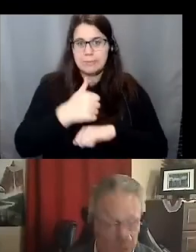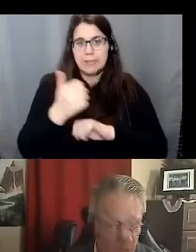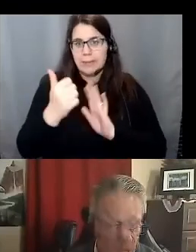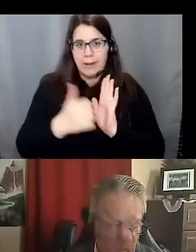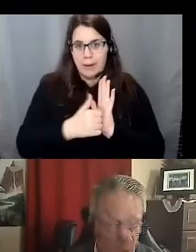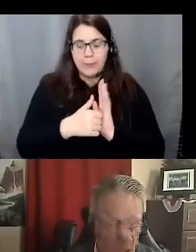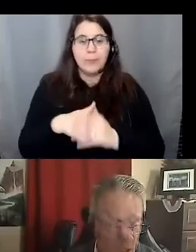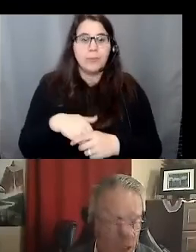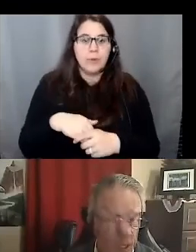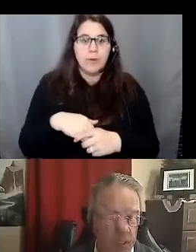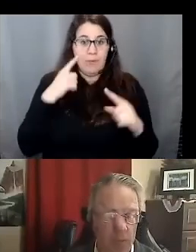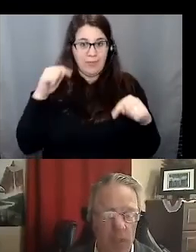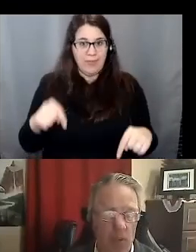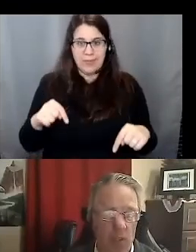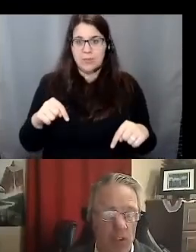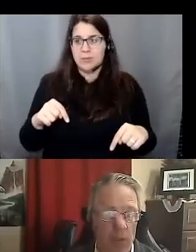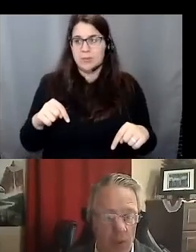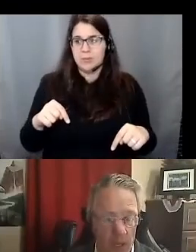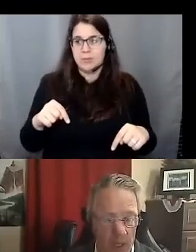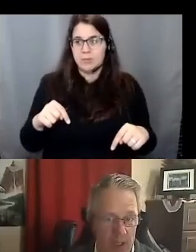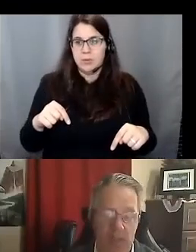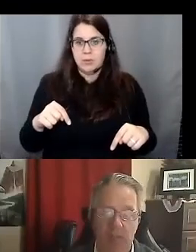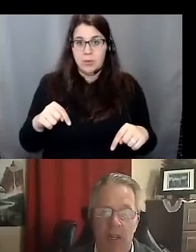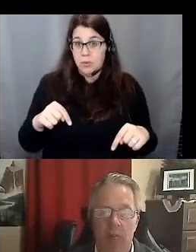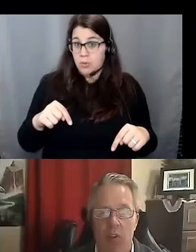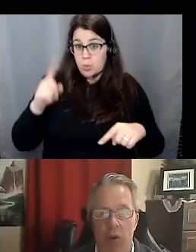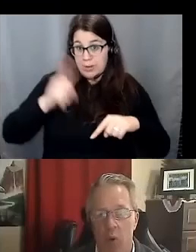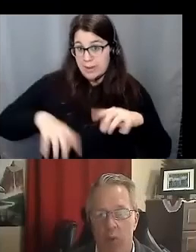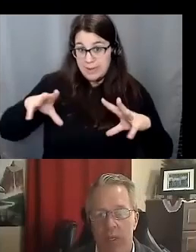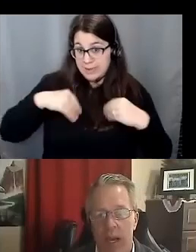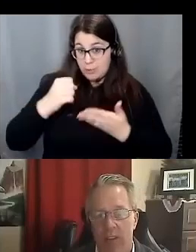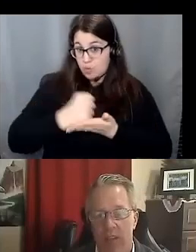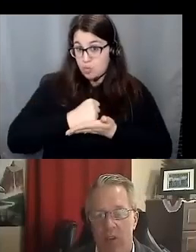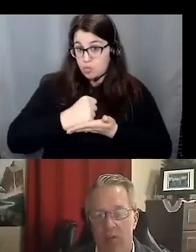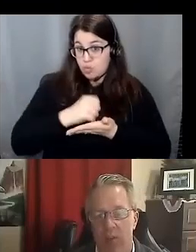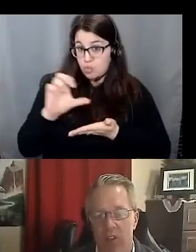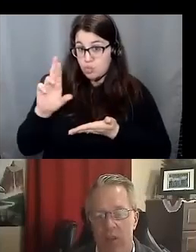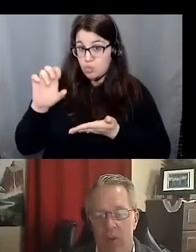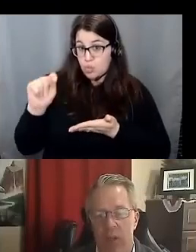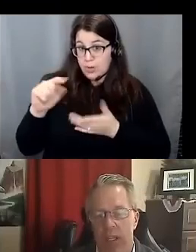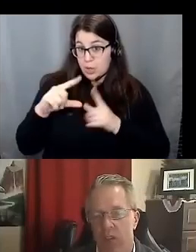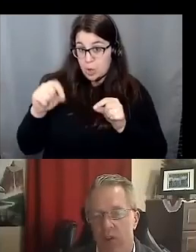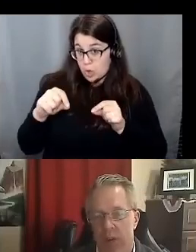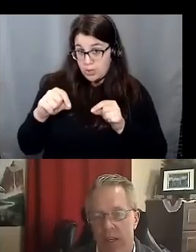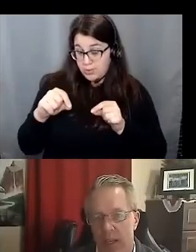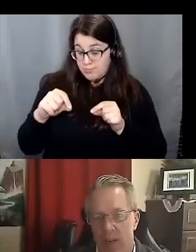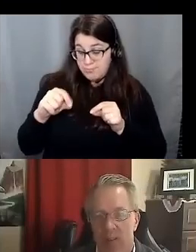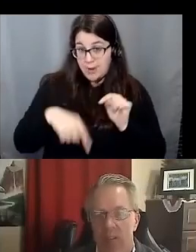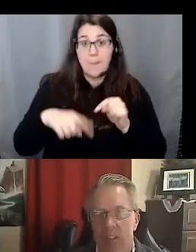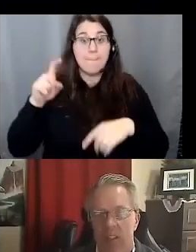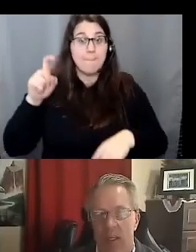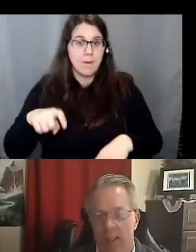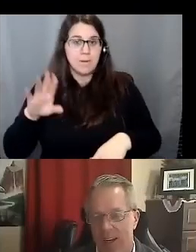this particular case, we do not accept contributions by credit card. So it would be asking for information that would relate to a bank